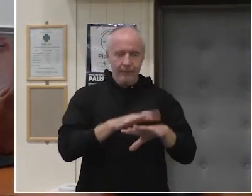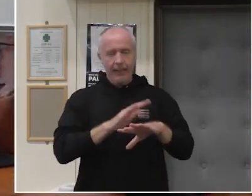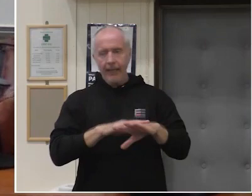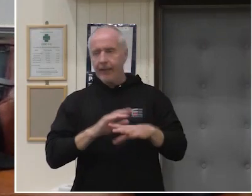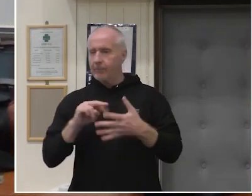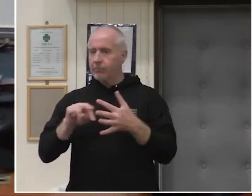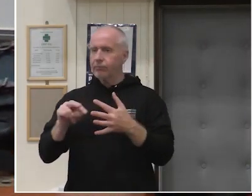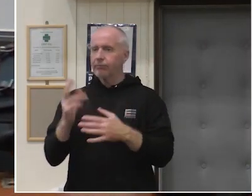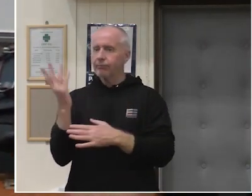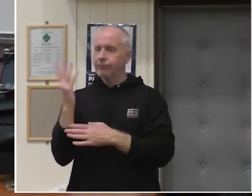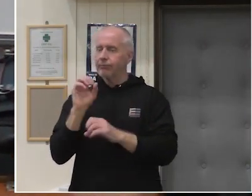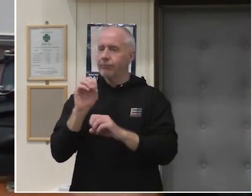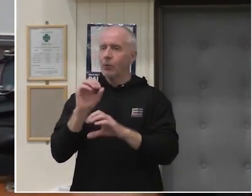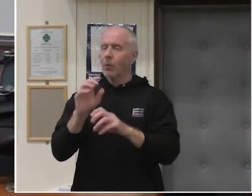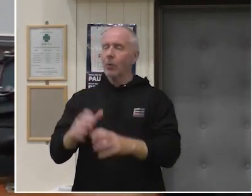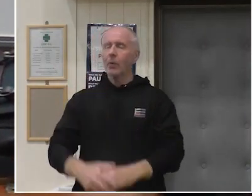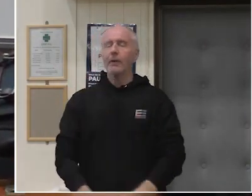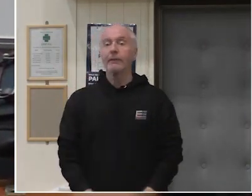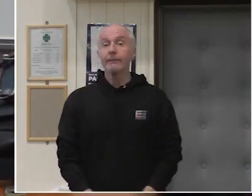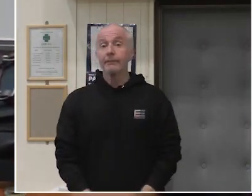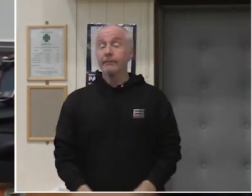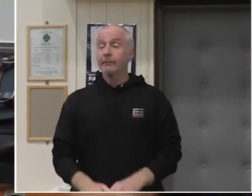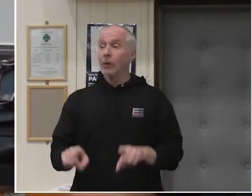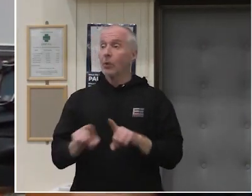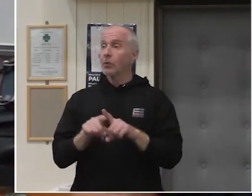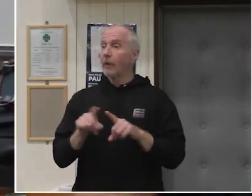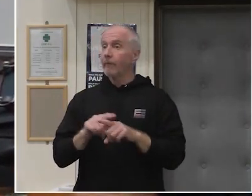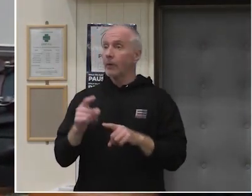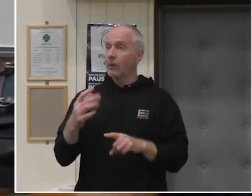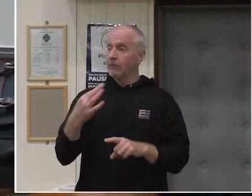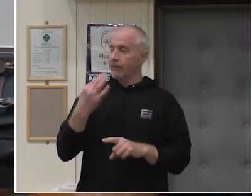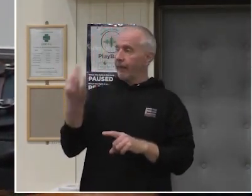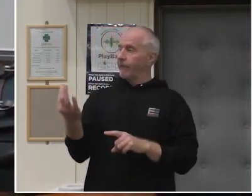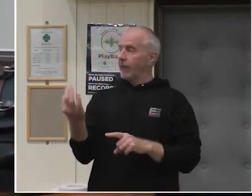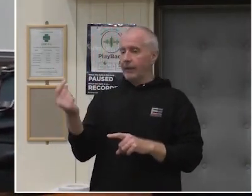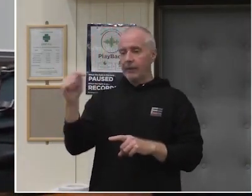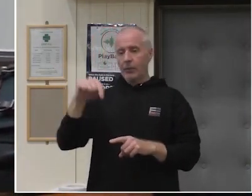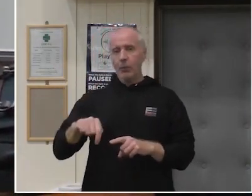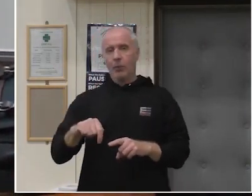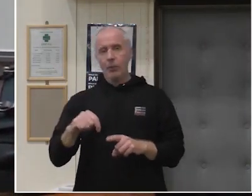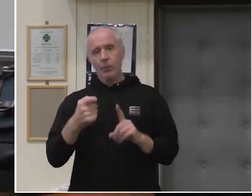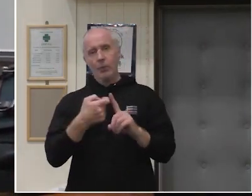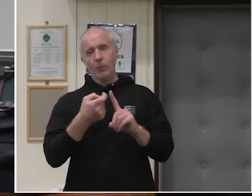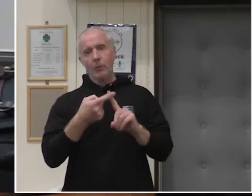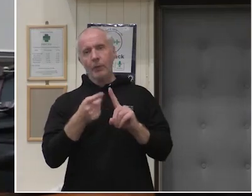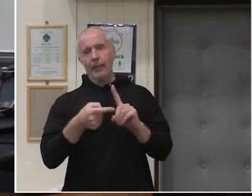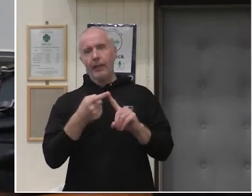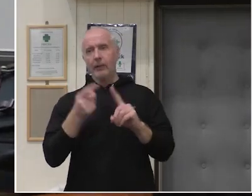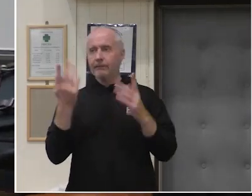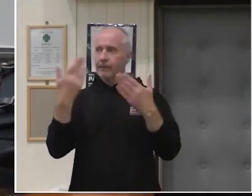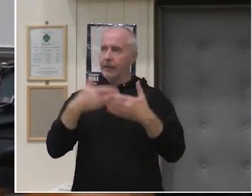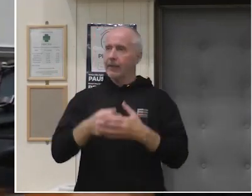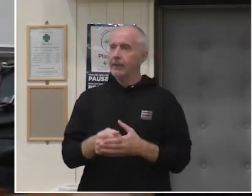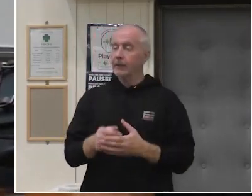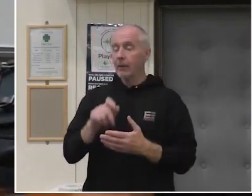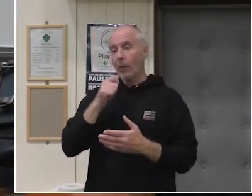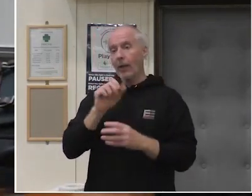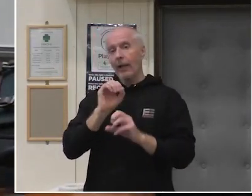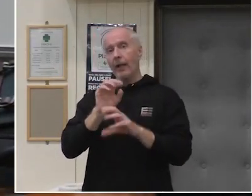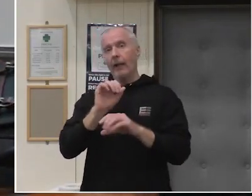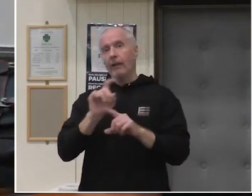these talks, and for the invite to come and speak to you all tonight. So, I'm going to be talking to